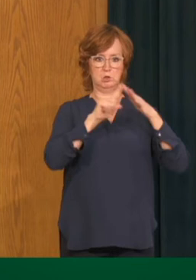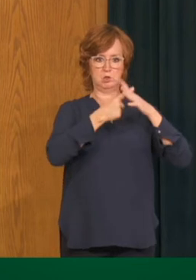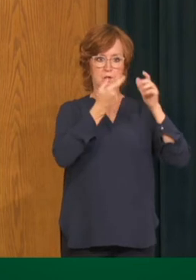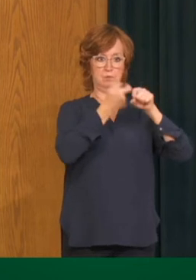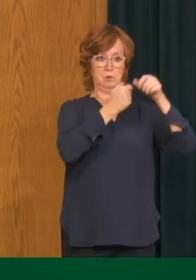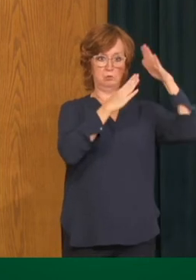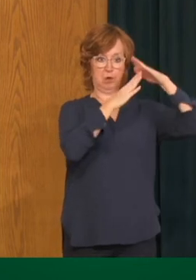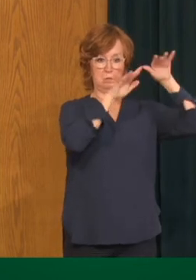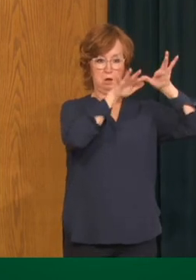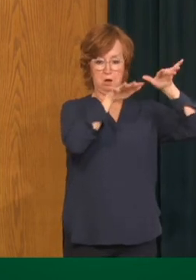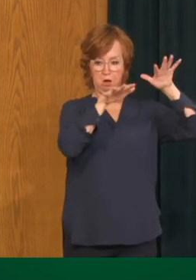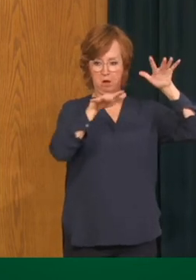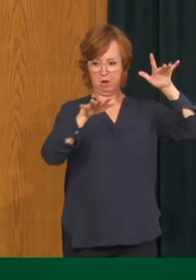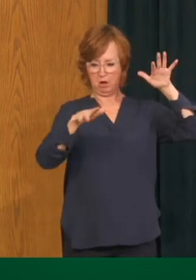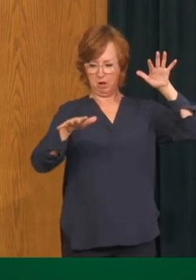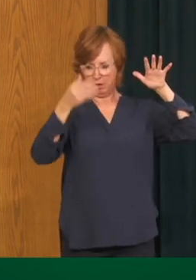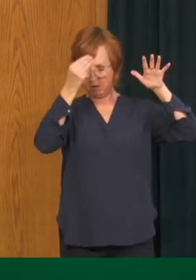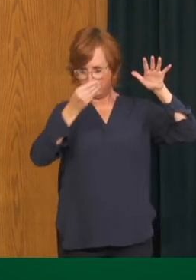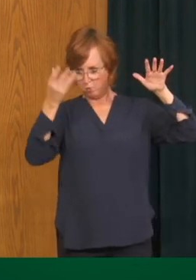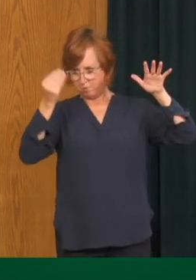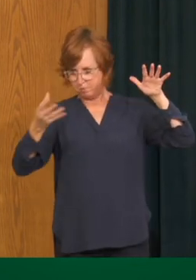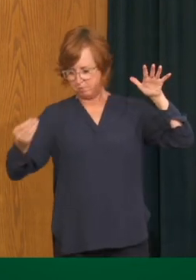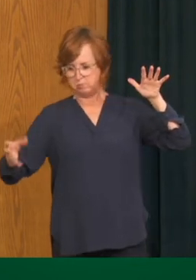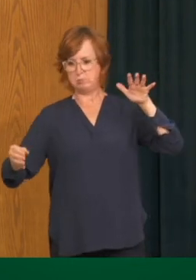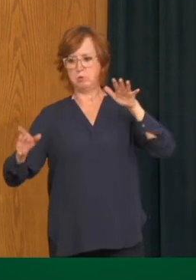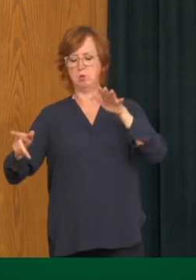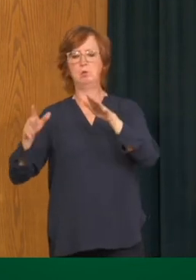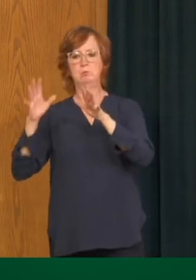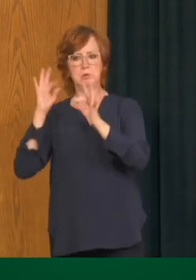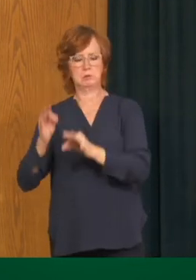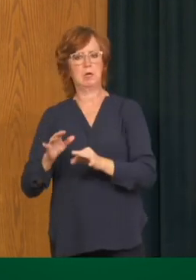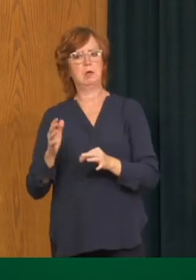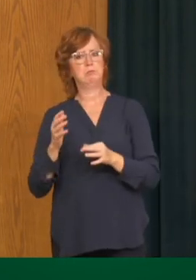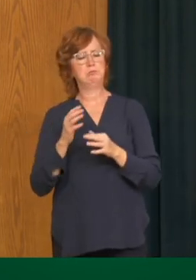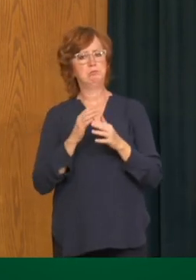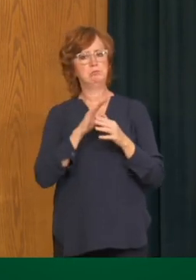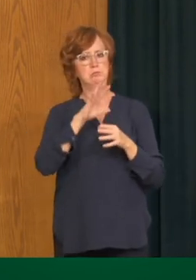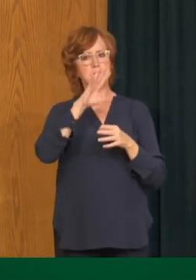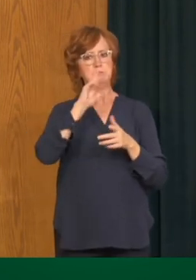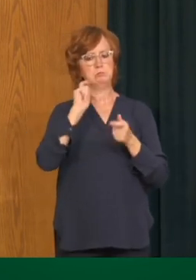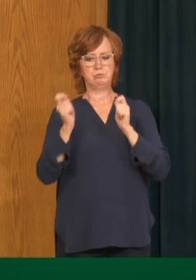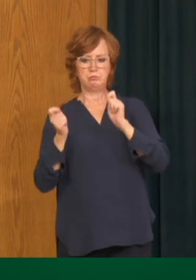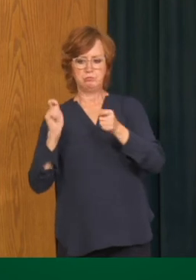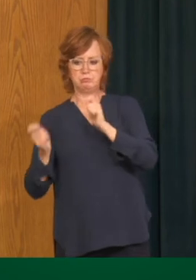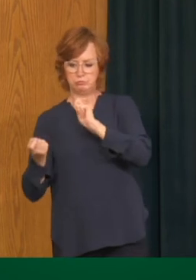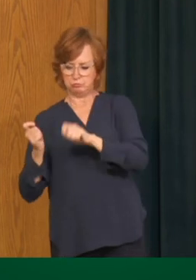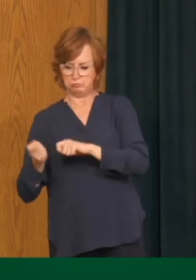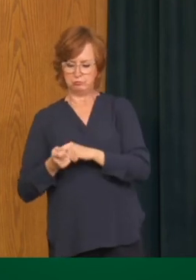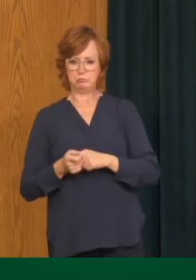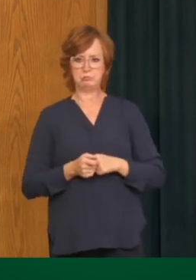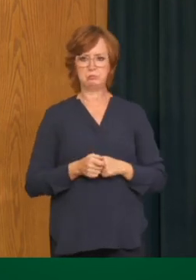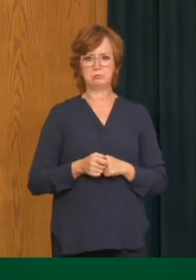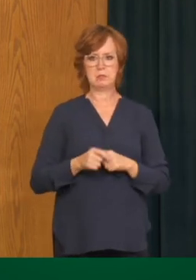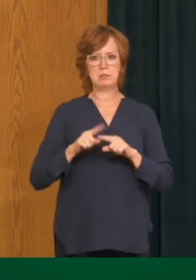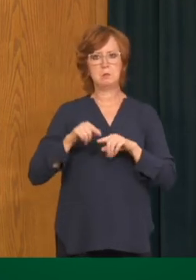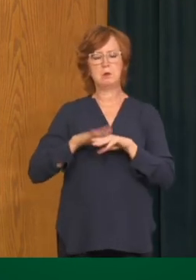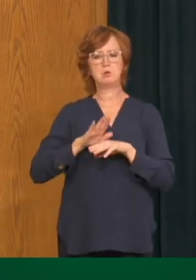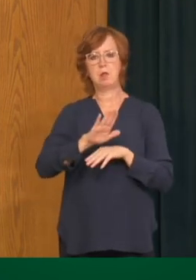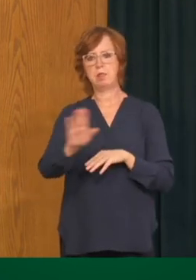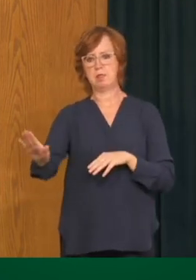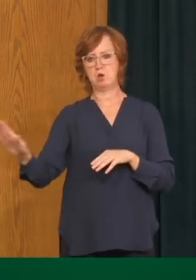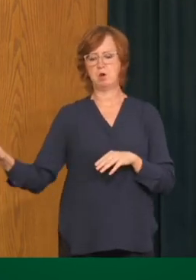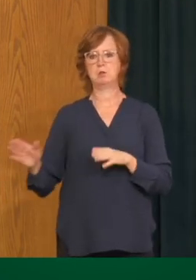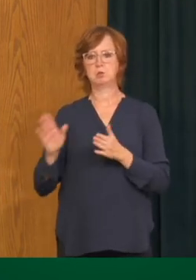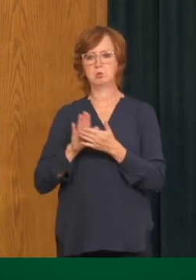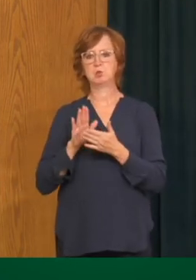the overarching framework that has been updated and continues to evolve based on the latest evidence. And even